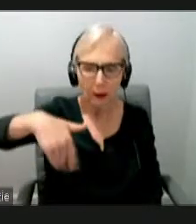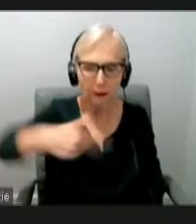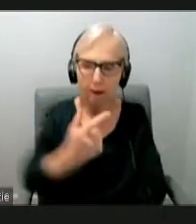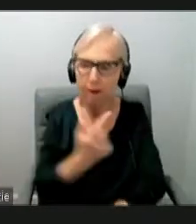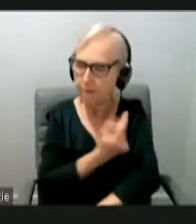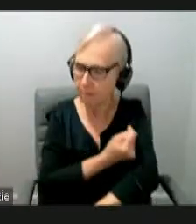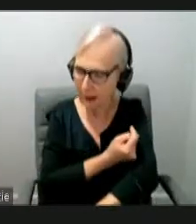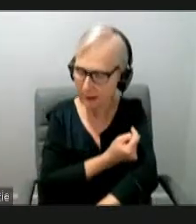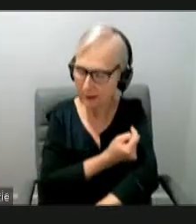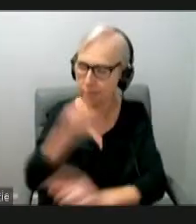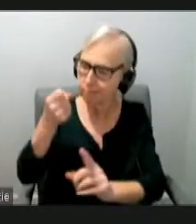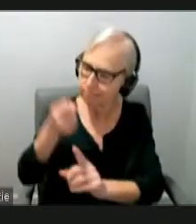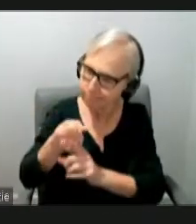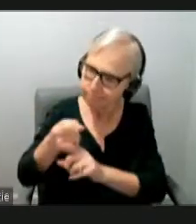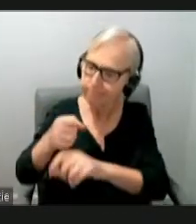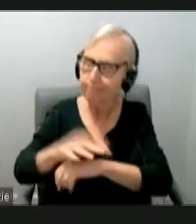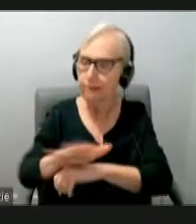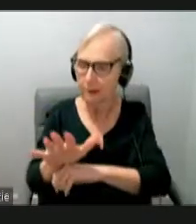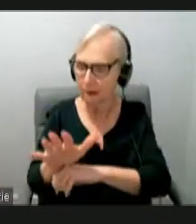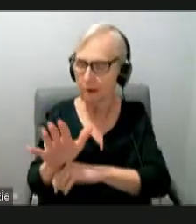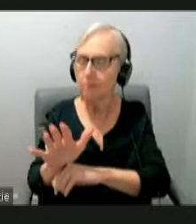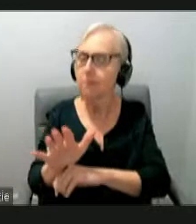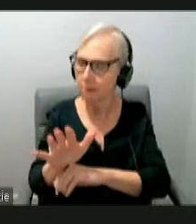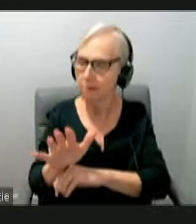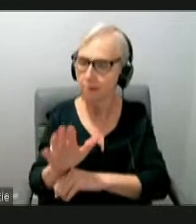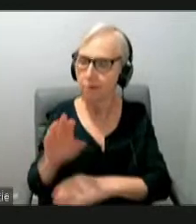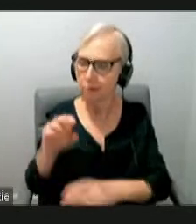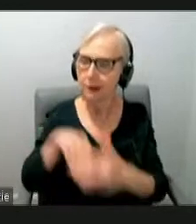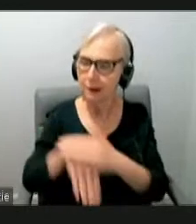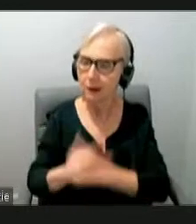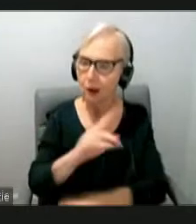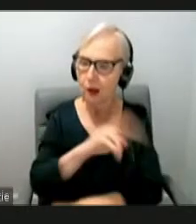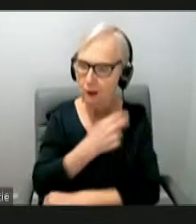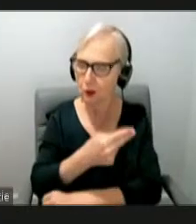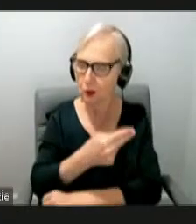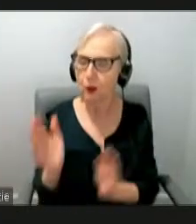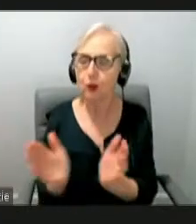up getting COVID and winding up being hospitalized. Next slide.